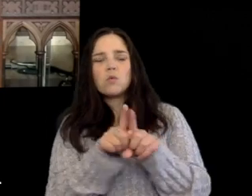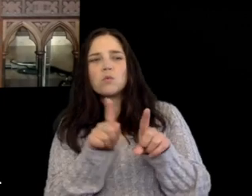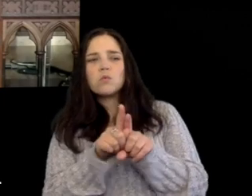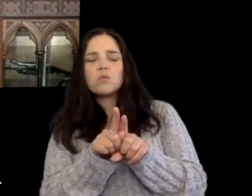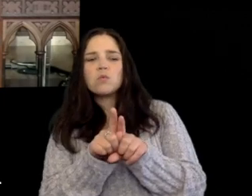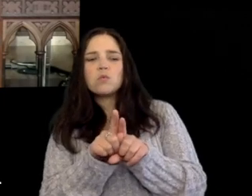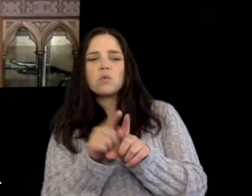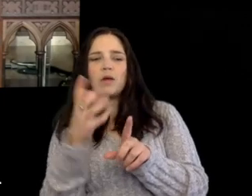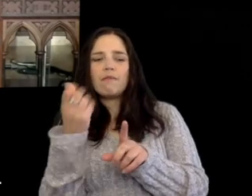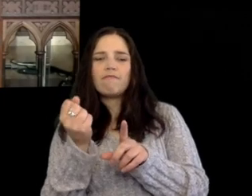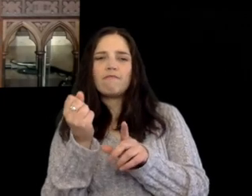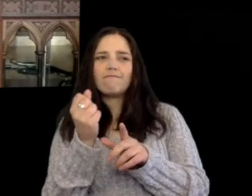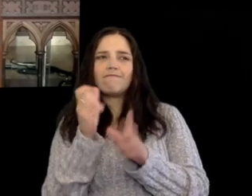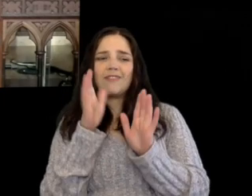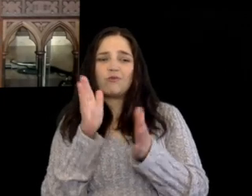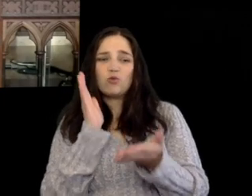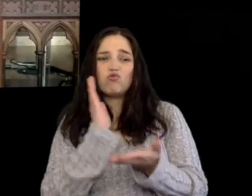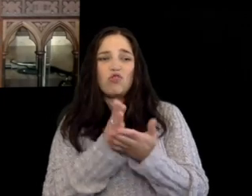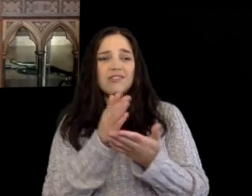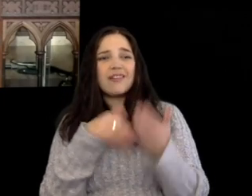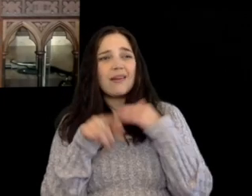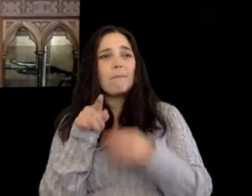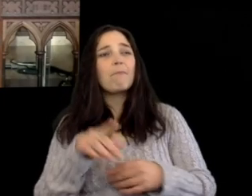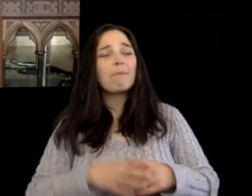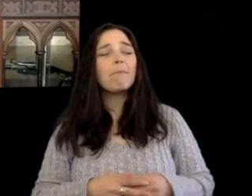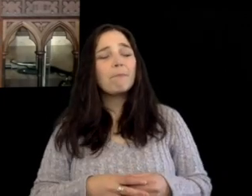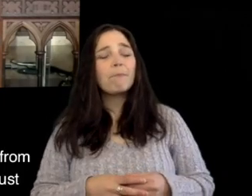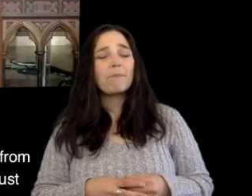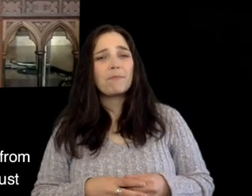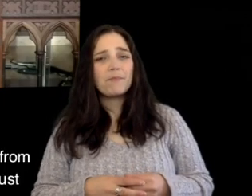also has the meaning of to trust in him.